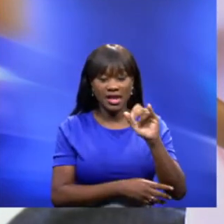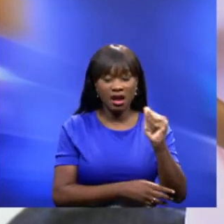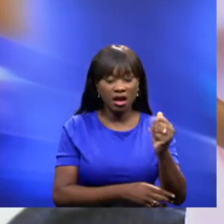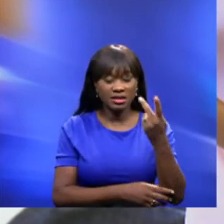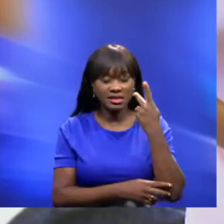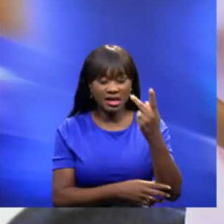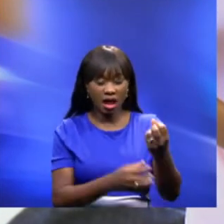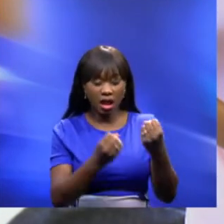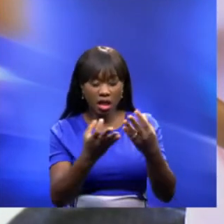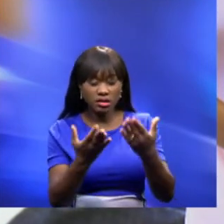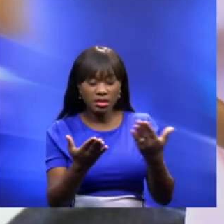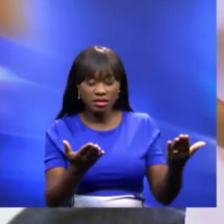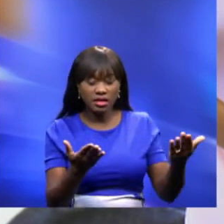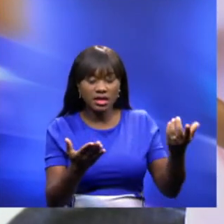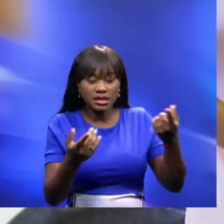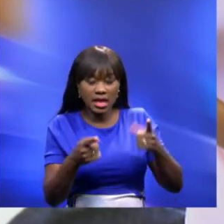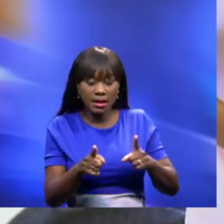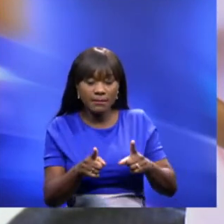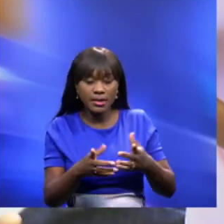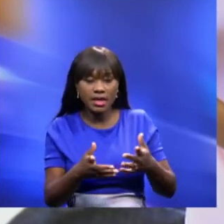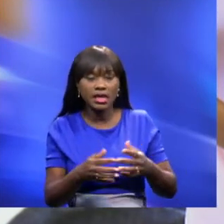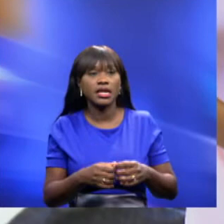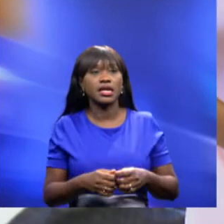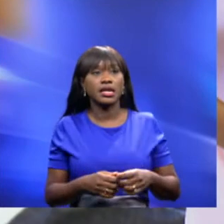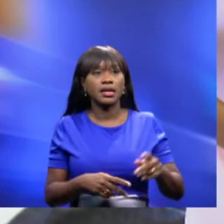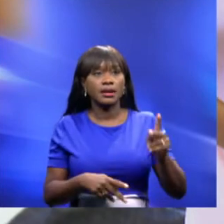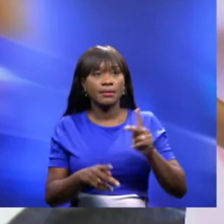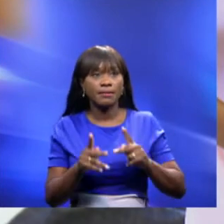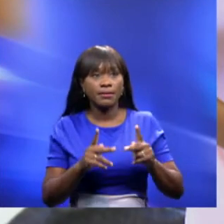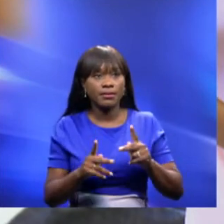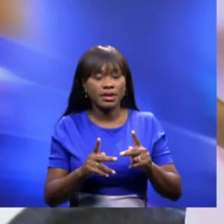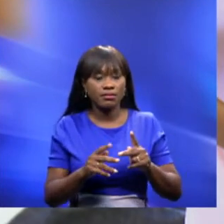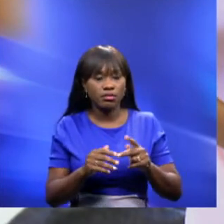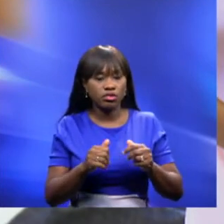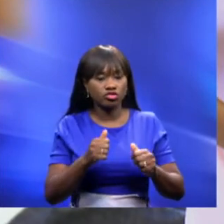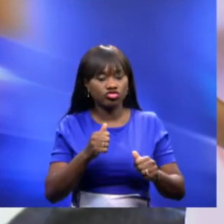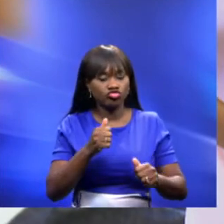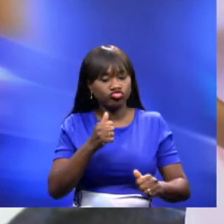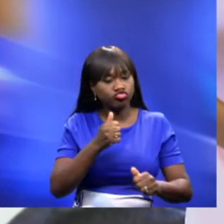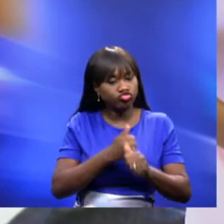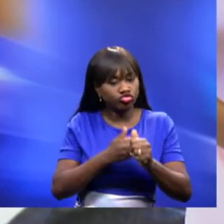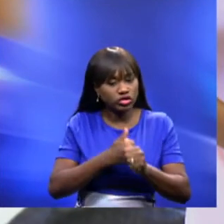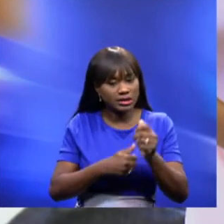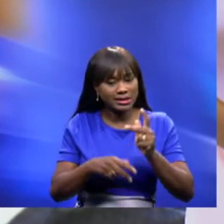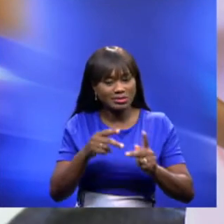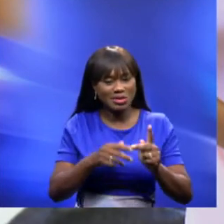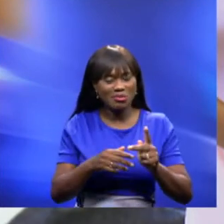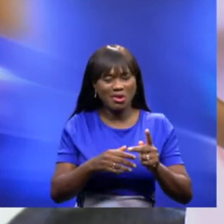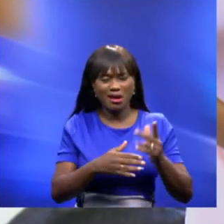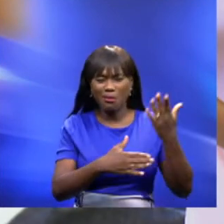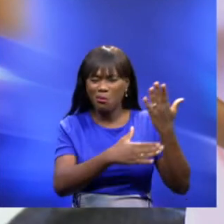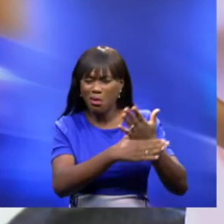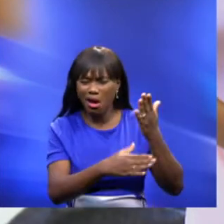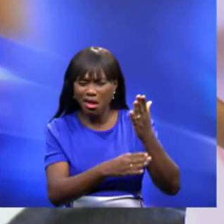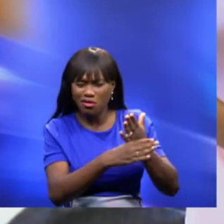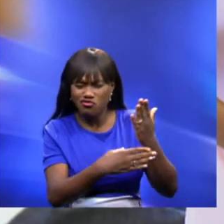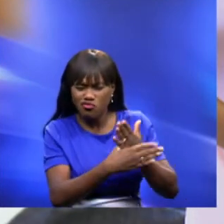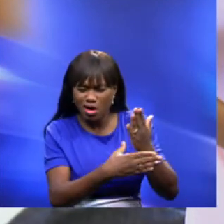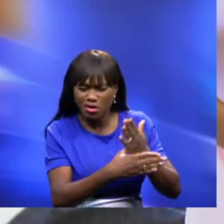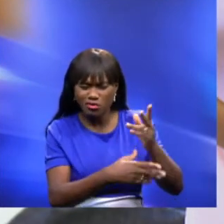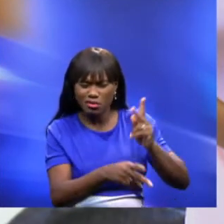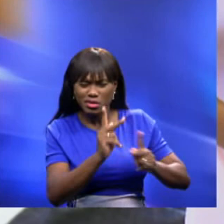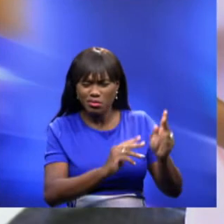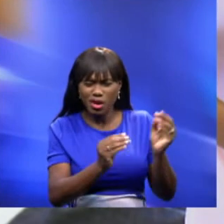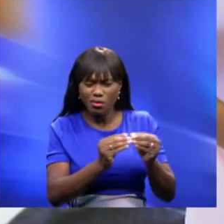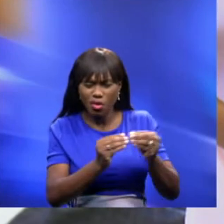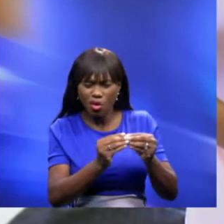of things happening with social media, wherein that people threatening people a little bit more, have a little more cases, harassment, people being, the